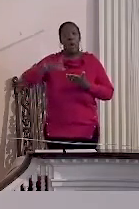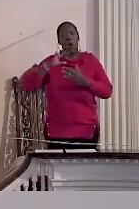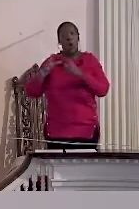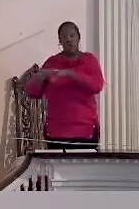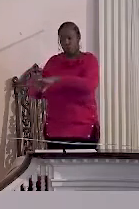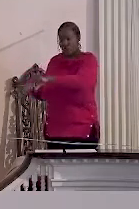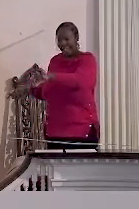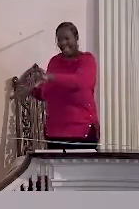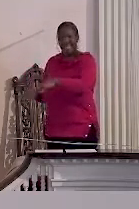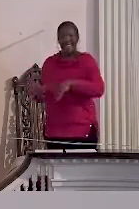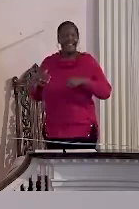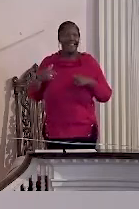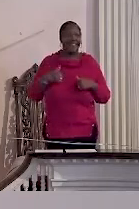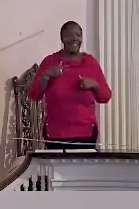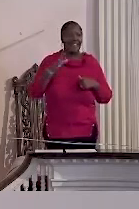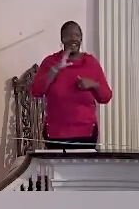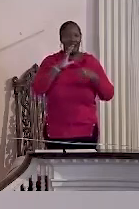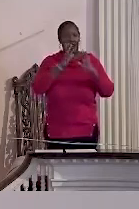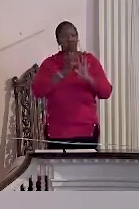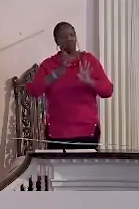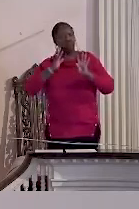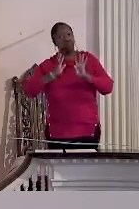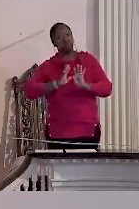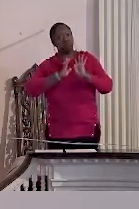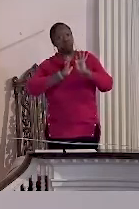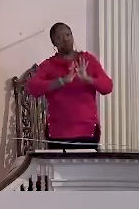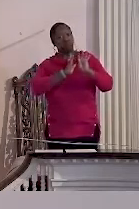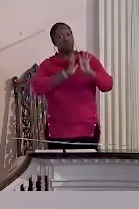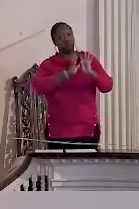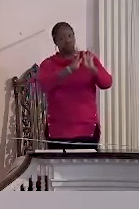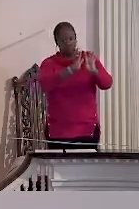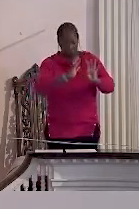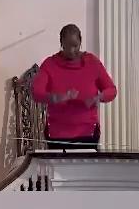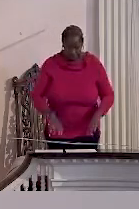and hopping up our sanctuary steps.